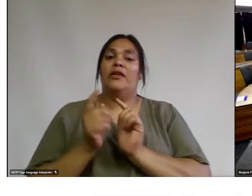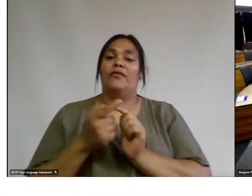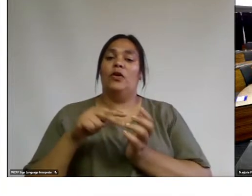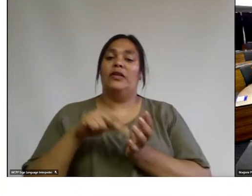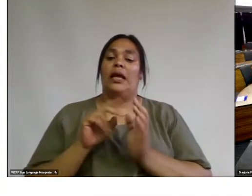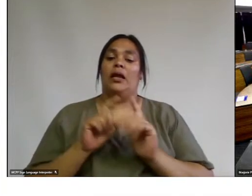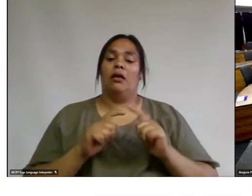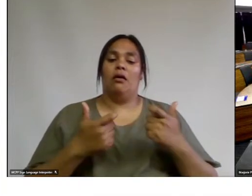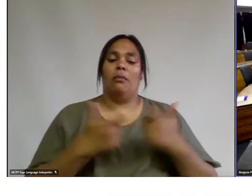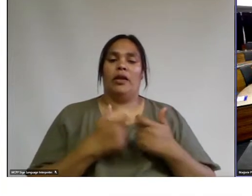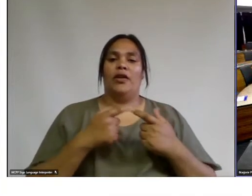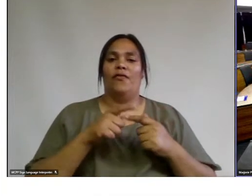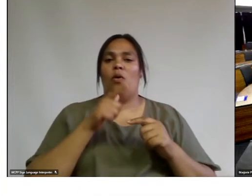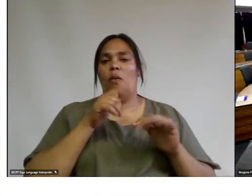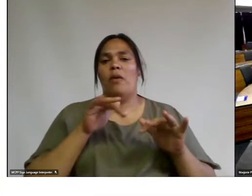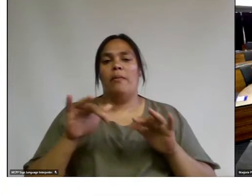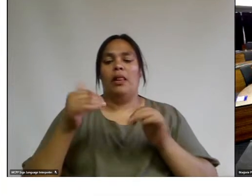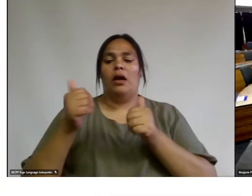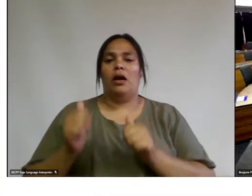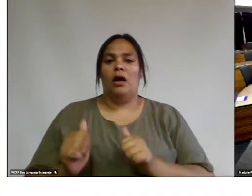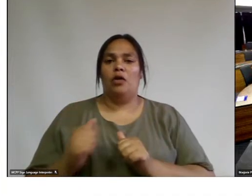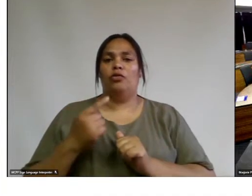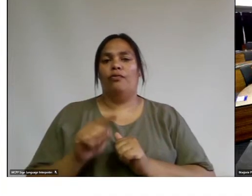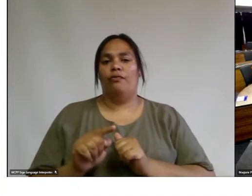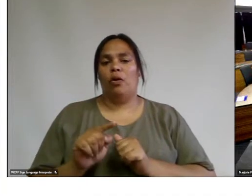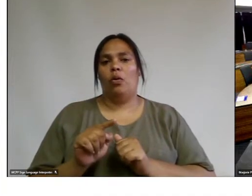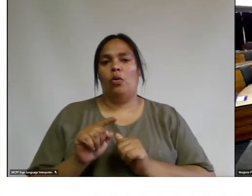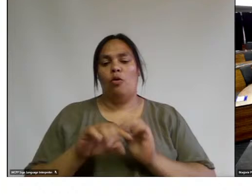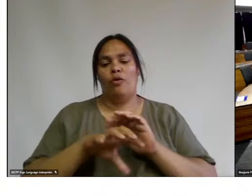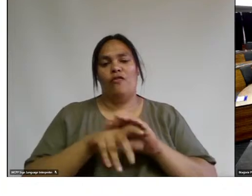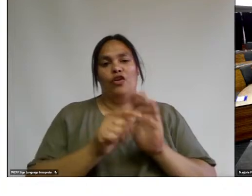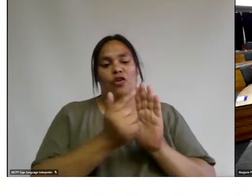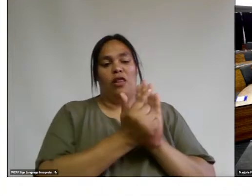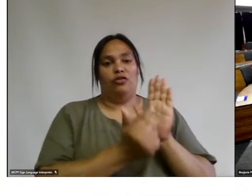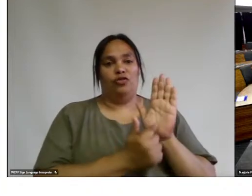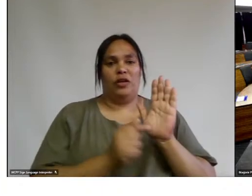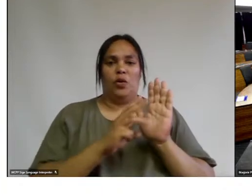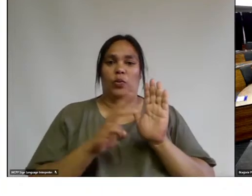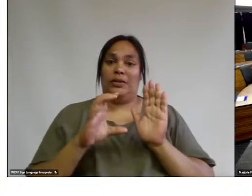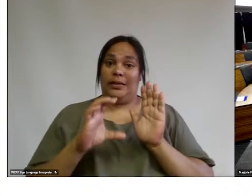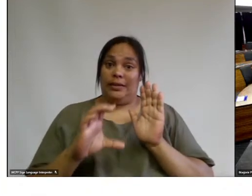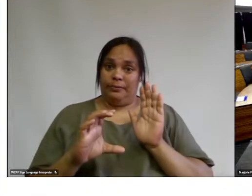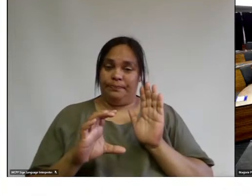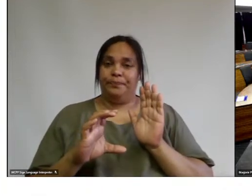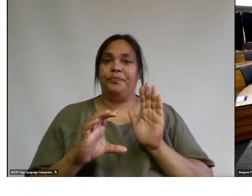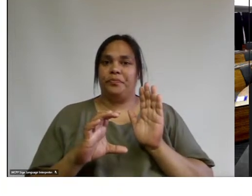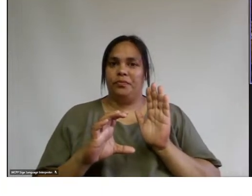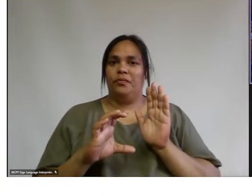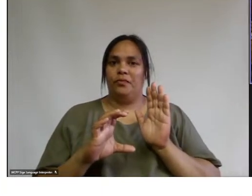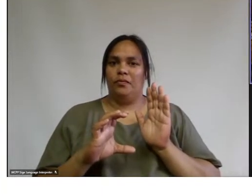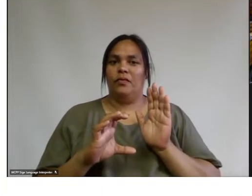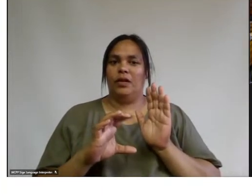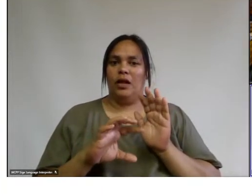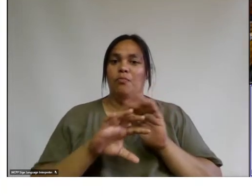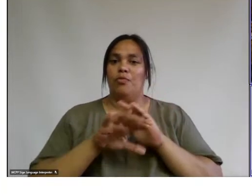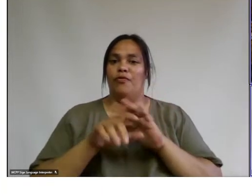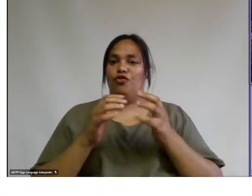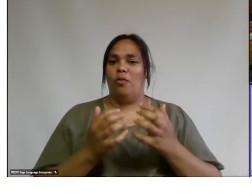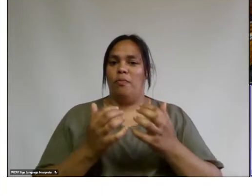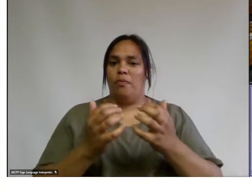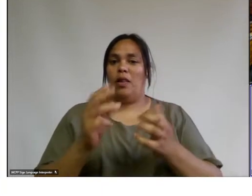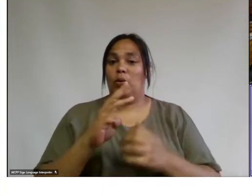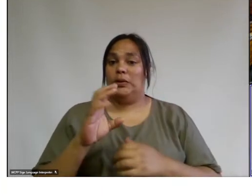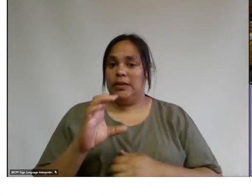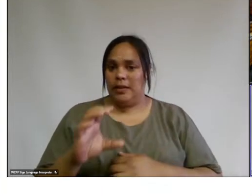on Public Accounts of the Provincial Legislature of the Western Cape, or the Provincial Parliament of the Western